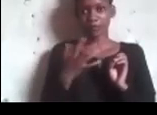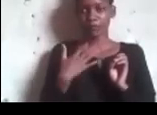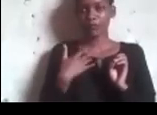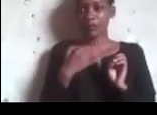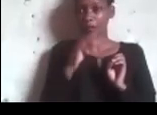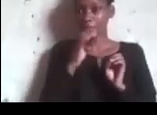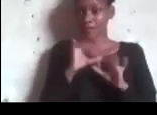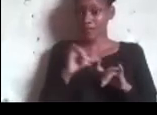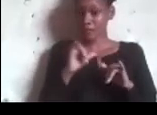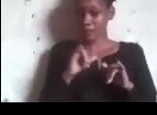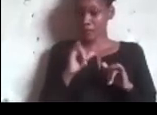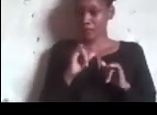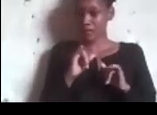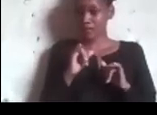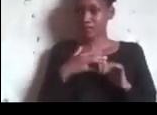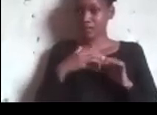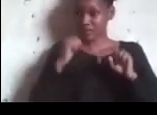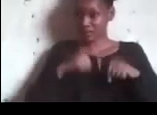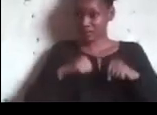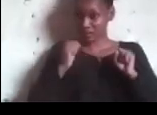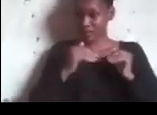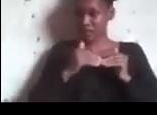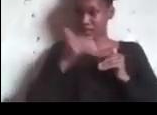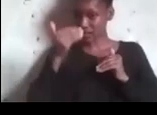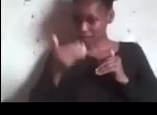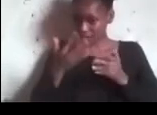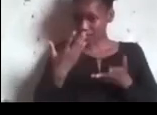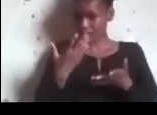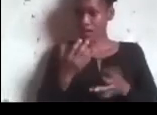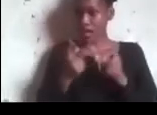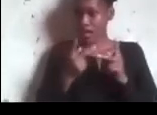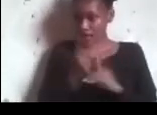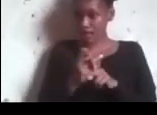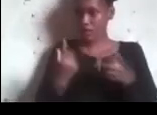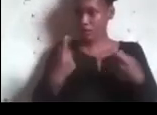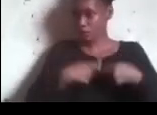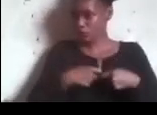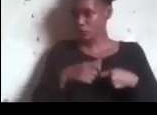to contribute in good faith, or